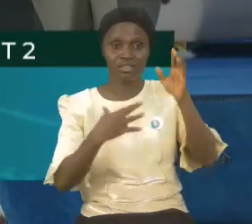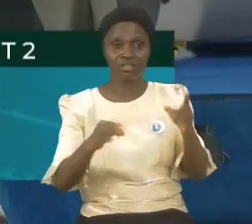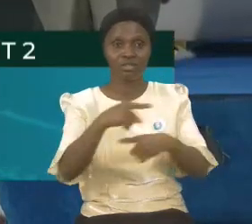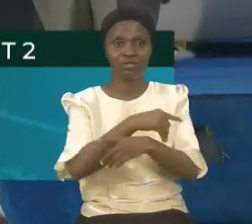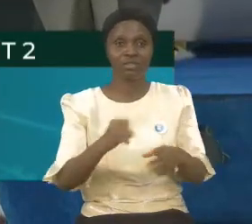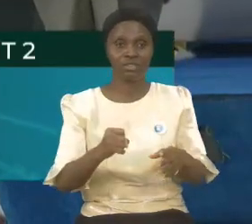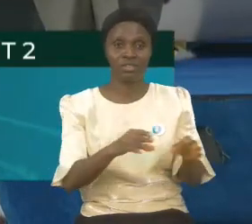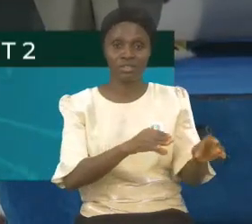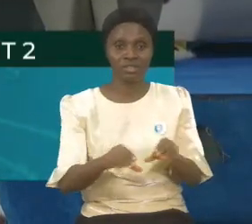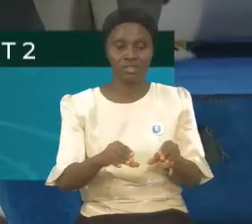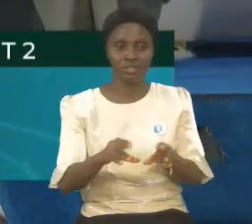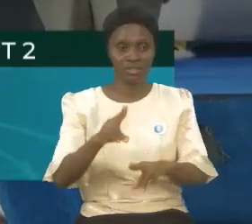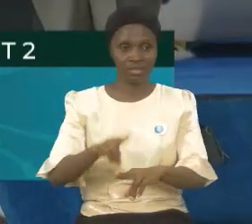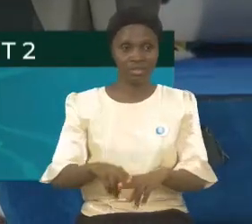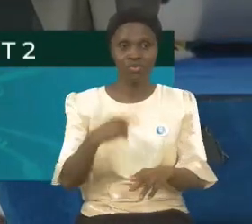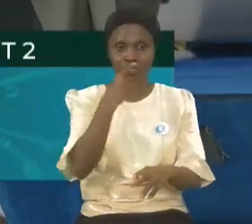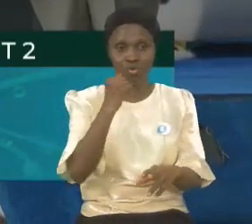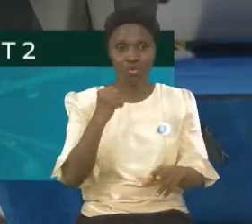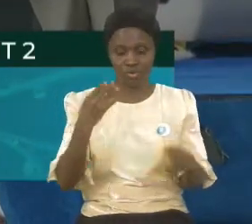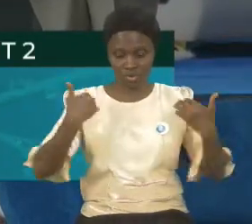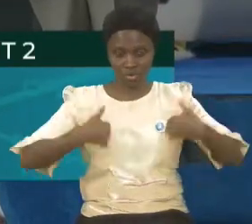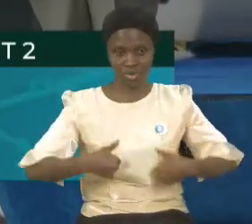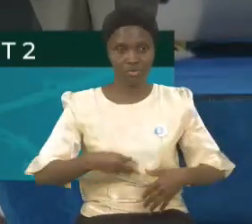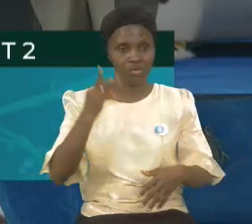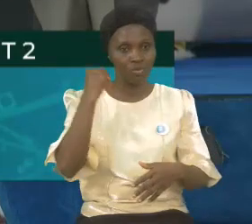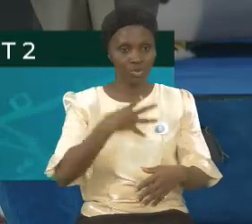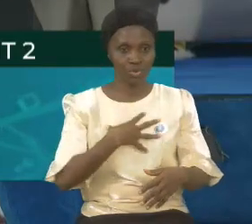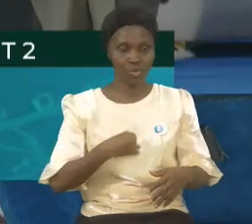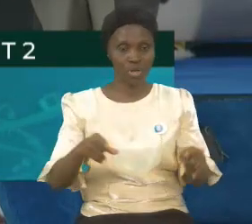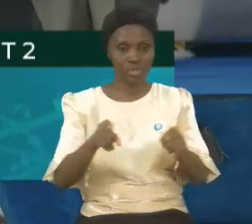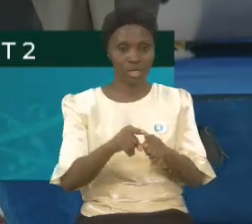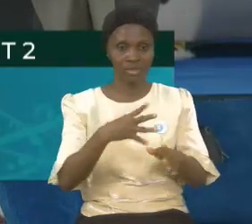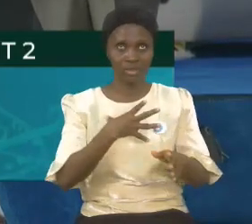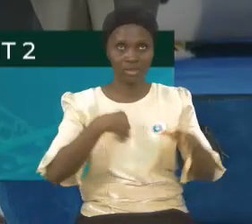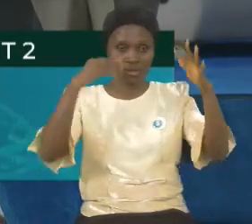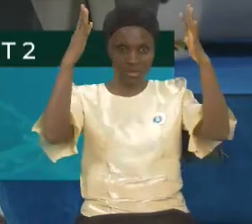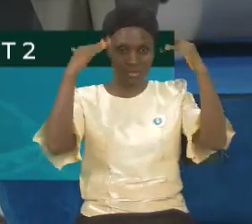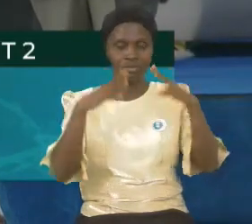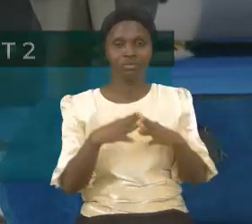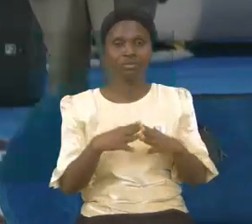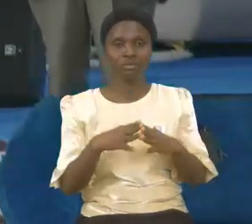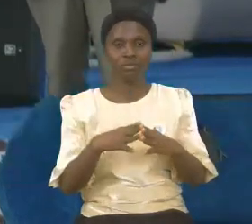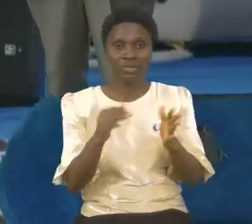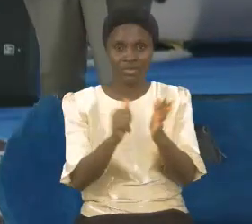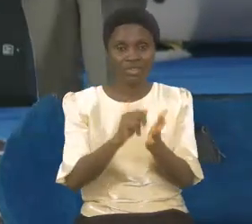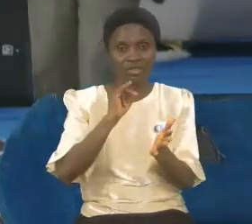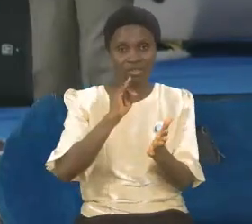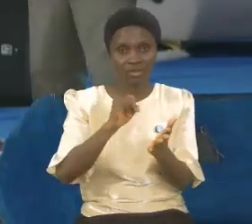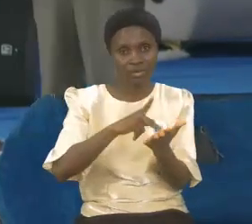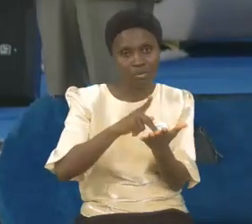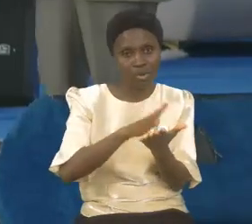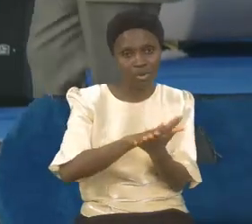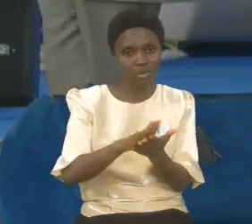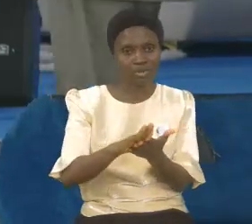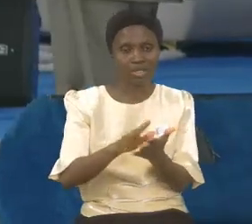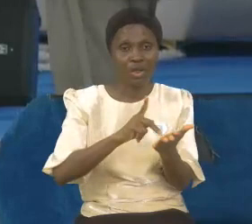whose garment was white as snow. That the purity of the eternal king, the